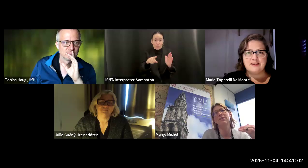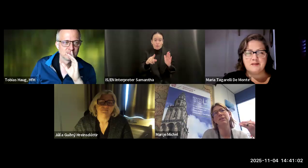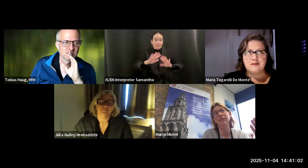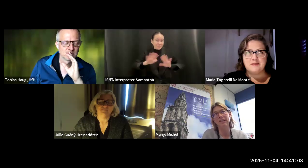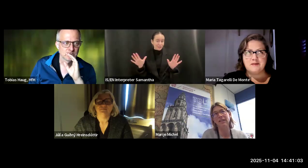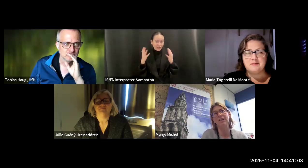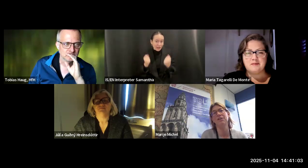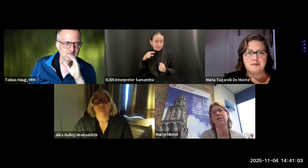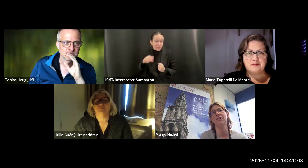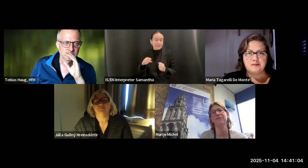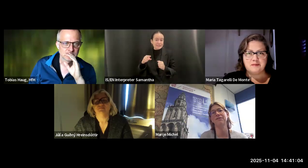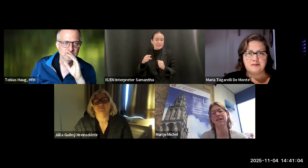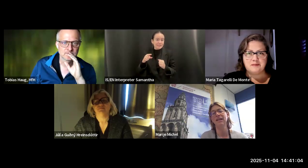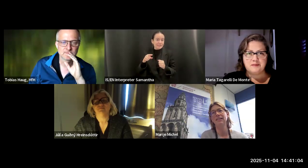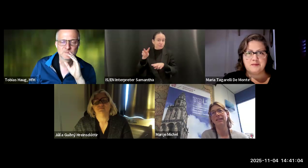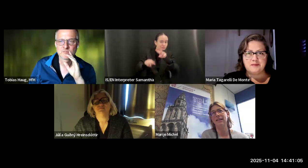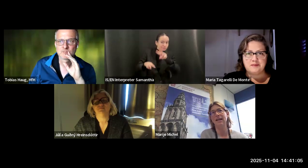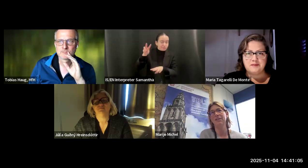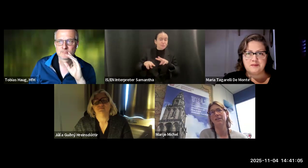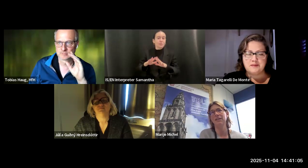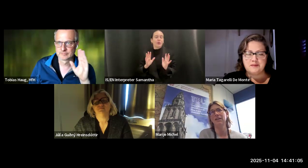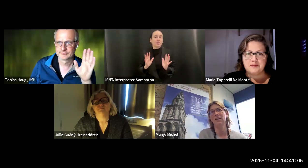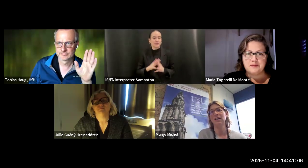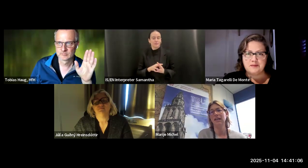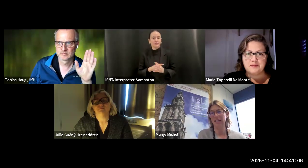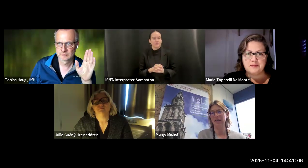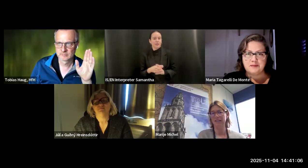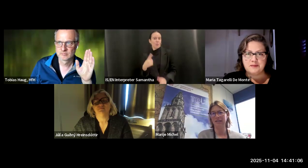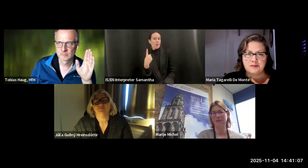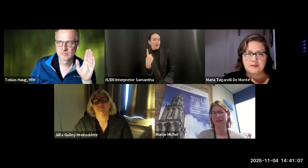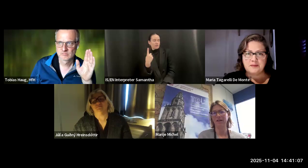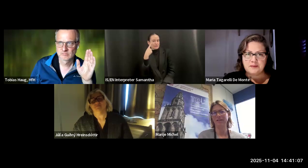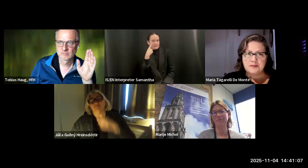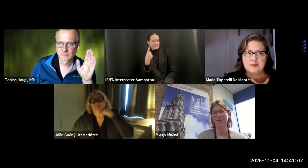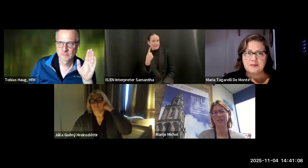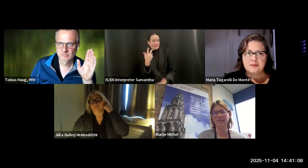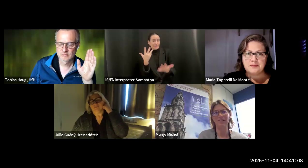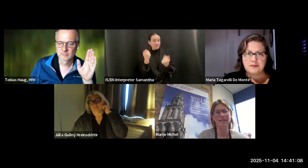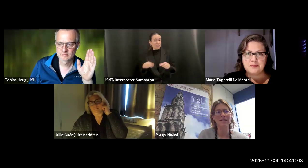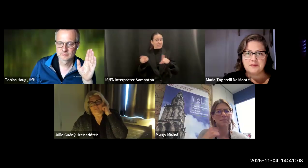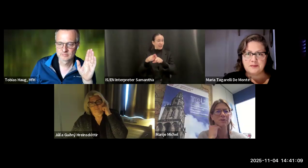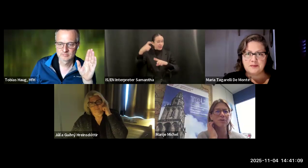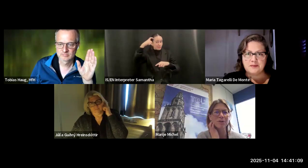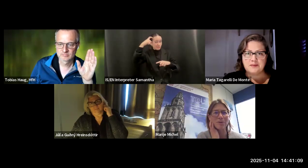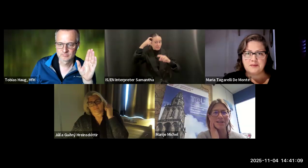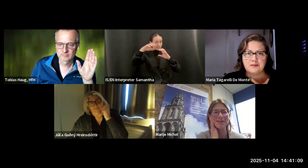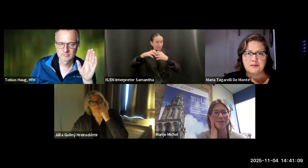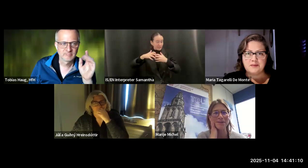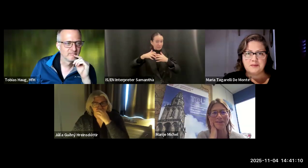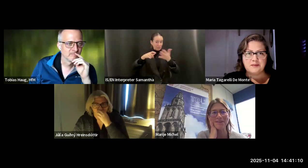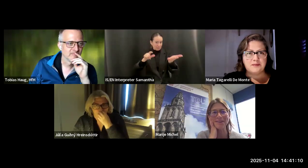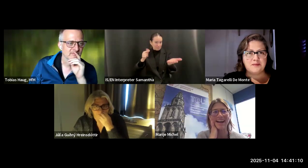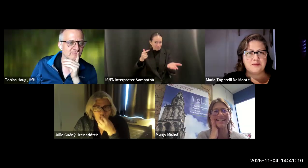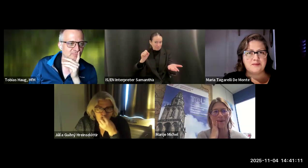could be an indication of that they actually engage in similar cognitive processes. I'm not sure,